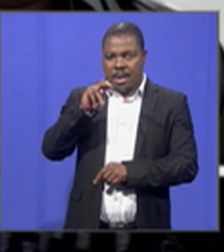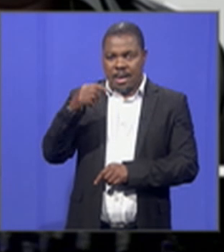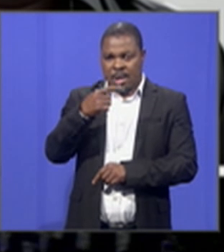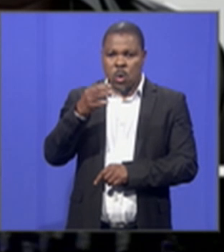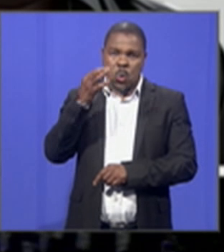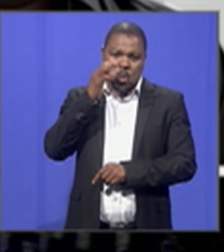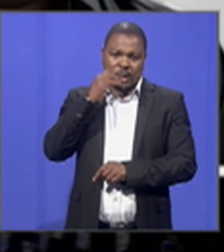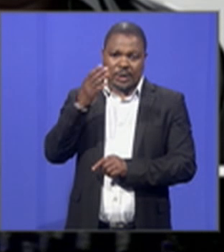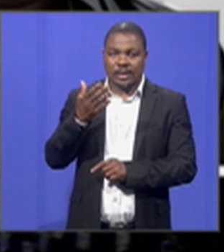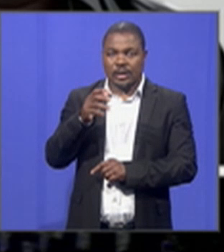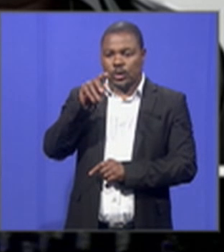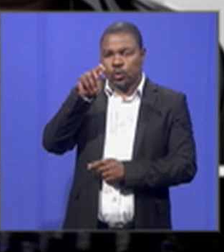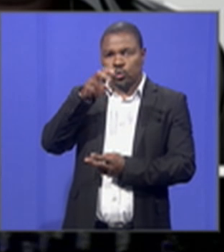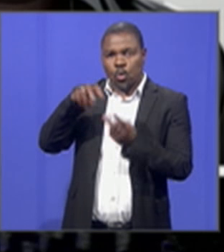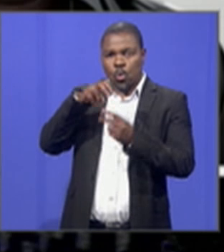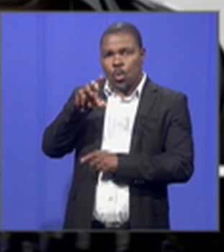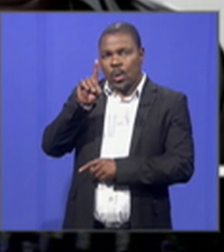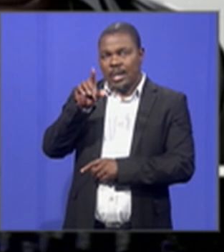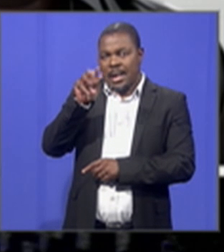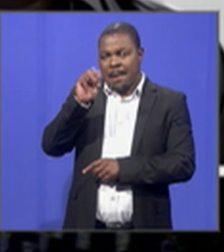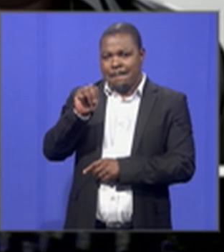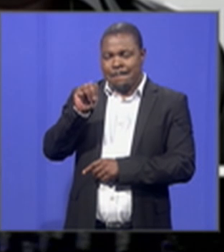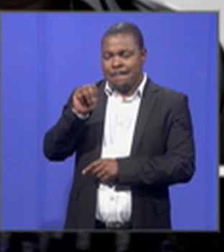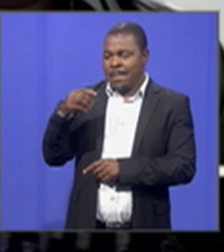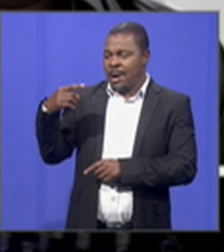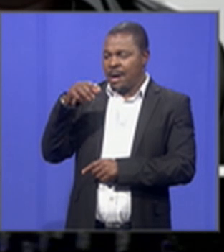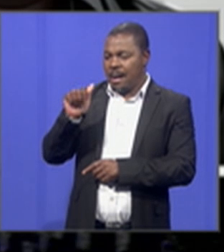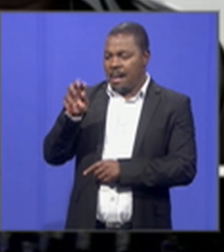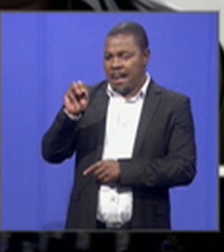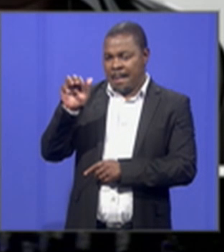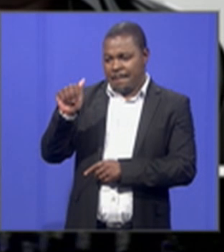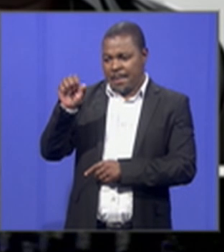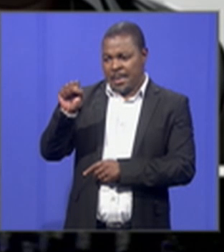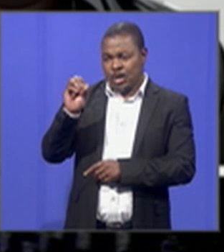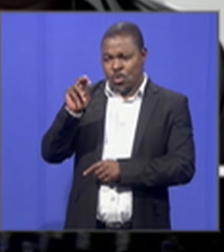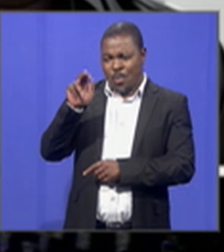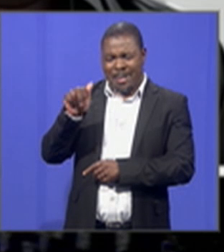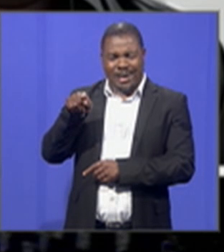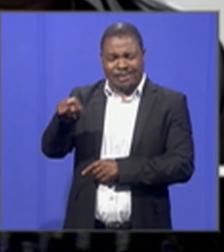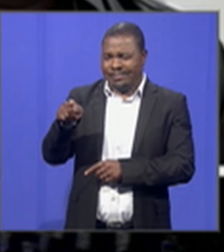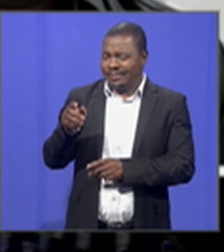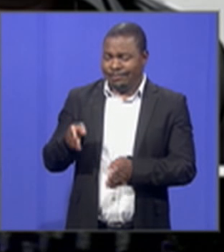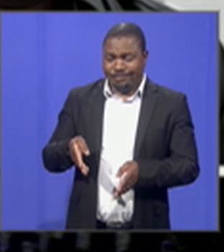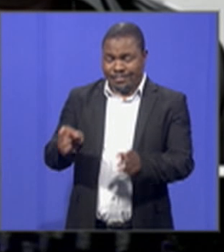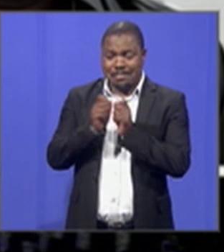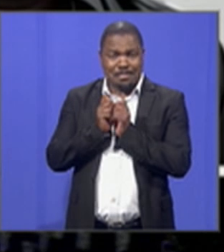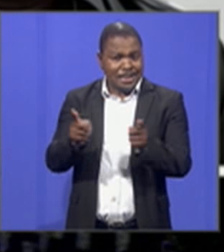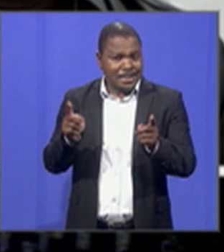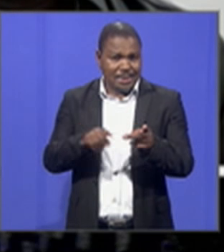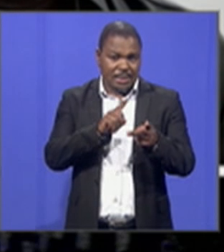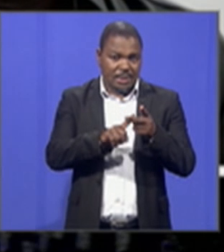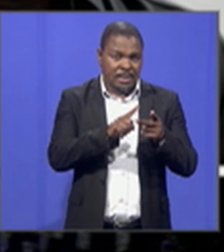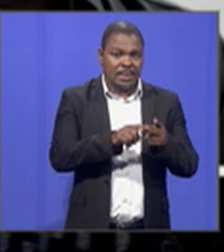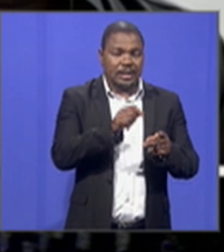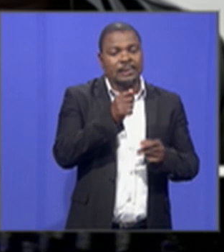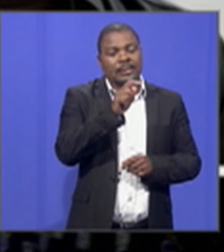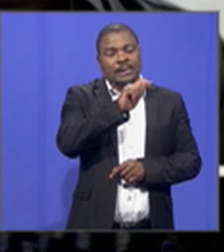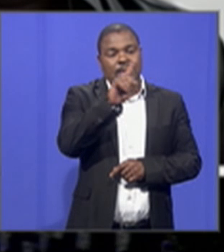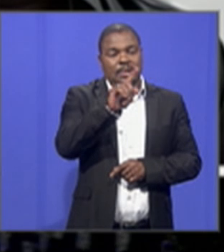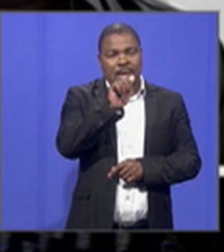stem ga masoma e tla lokišaneng ka ge e tletše melete ebile e sa sepelege. Daniel Selo wa go tšwa ka Tsanen